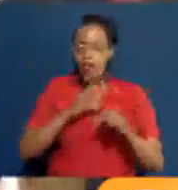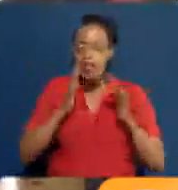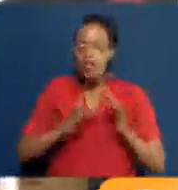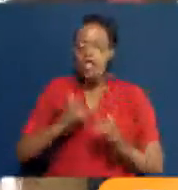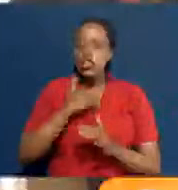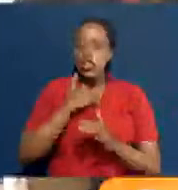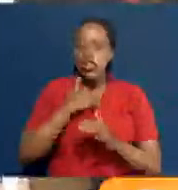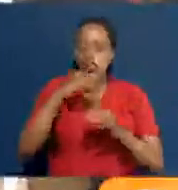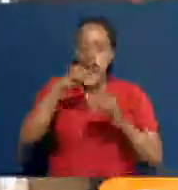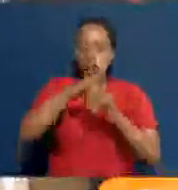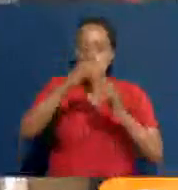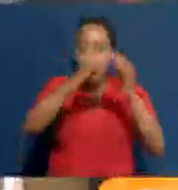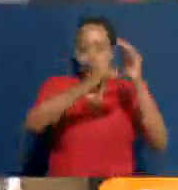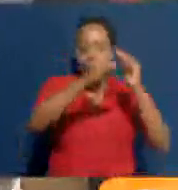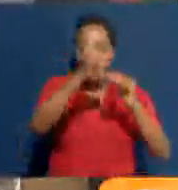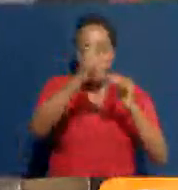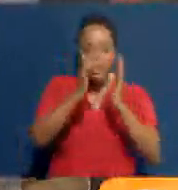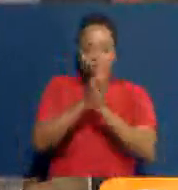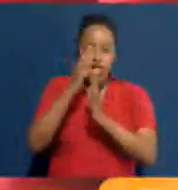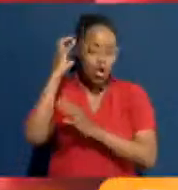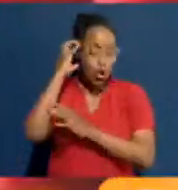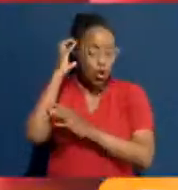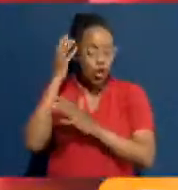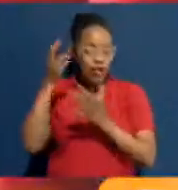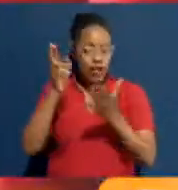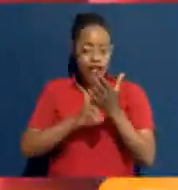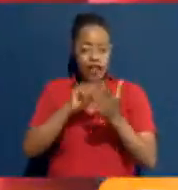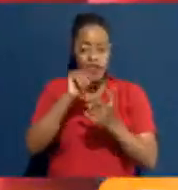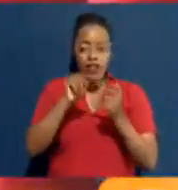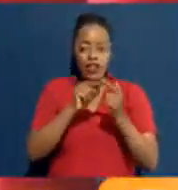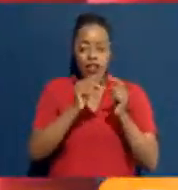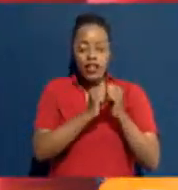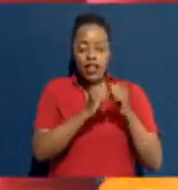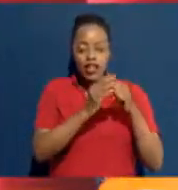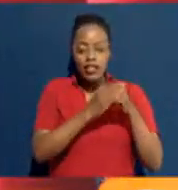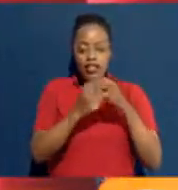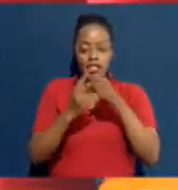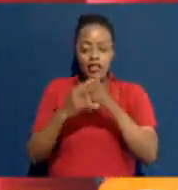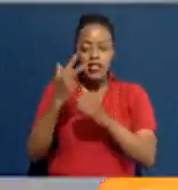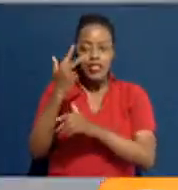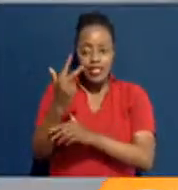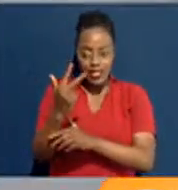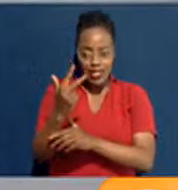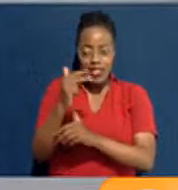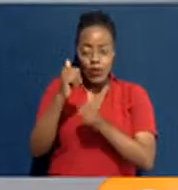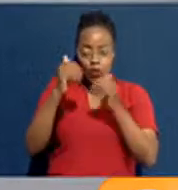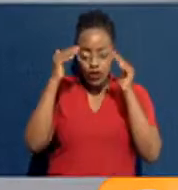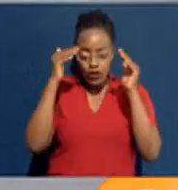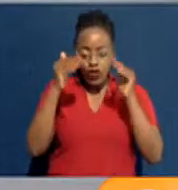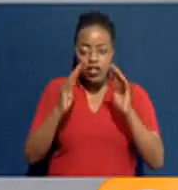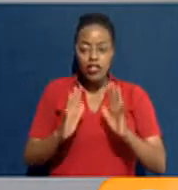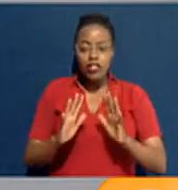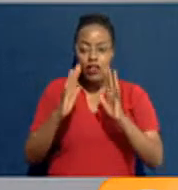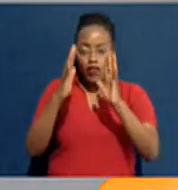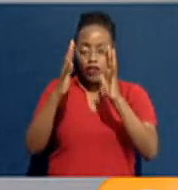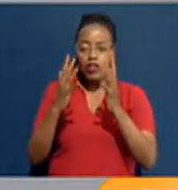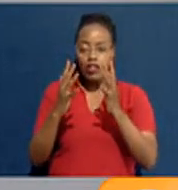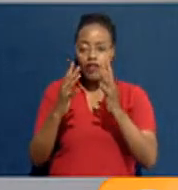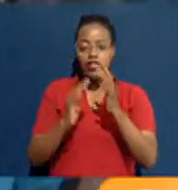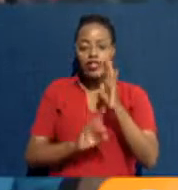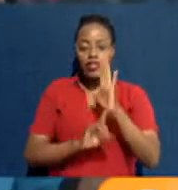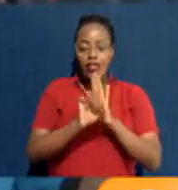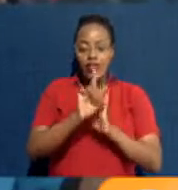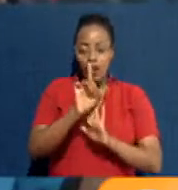tertiary institutions across Kenya and was registered in 1973. Focus celebrated a legacy of